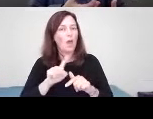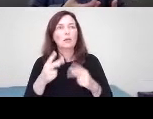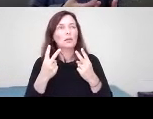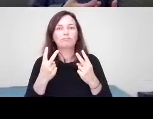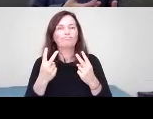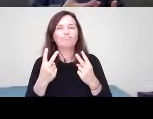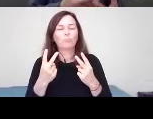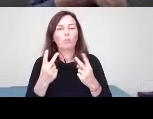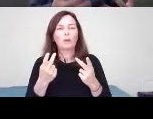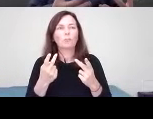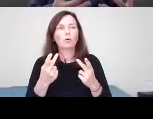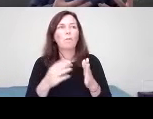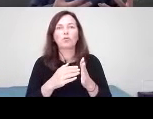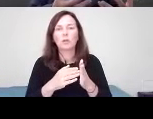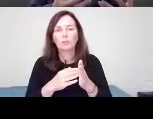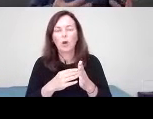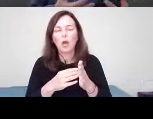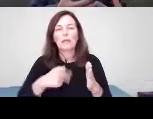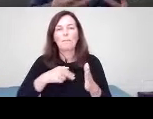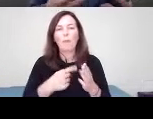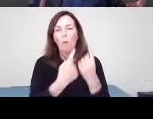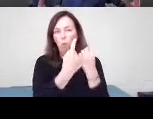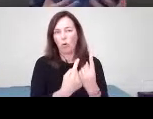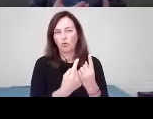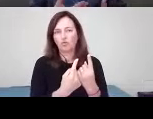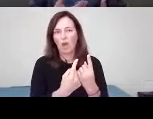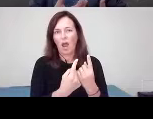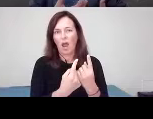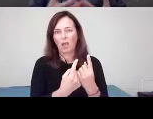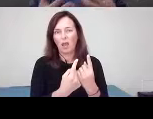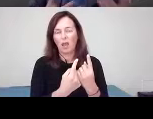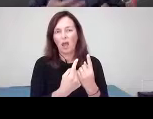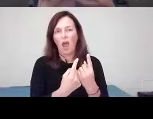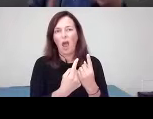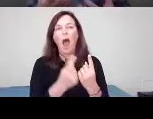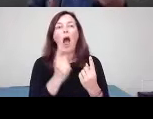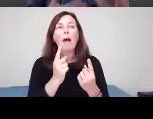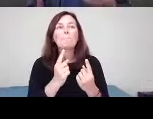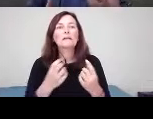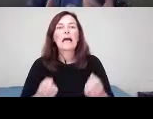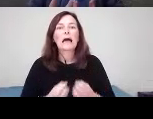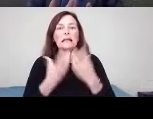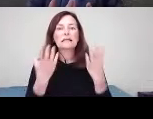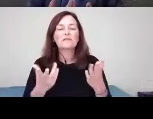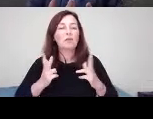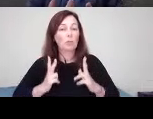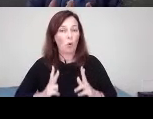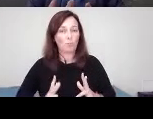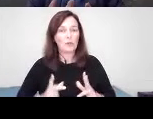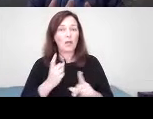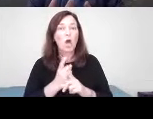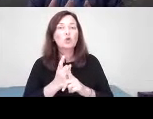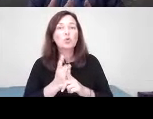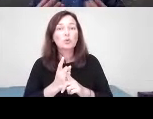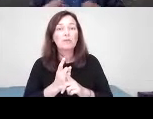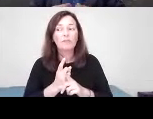building the peace in also in the much more calm situations. Every day we have the